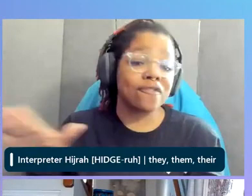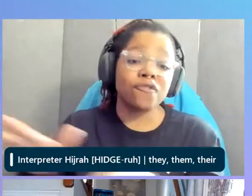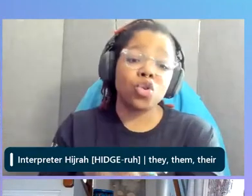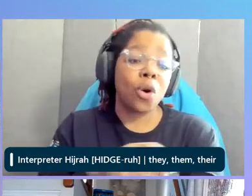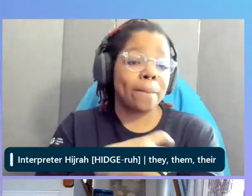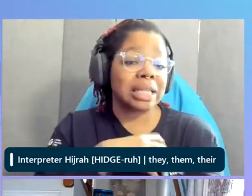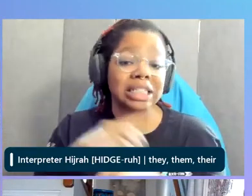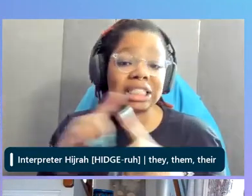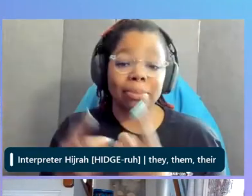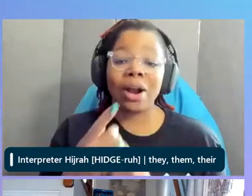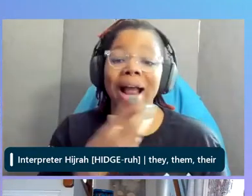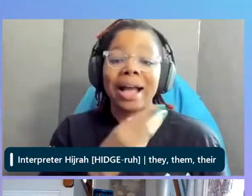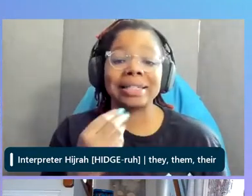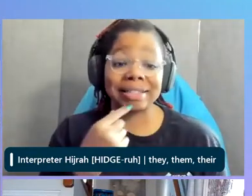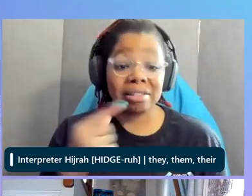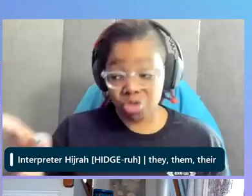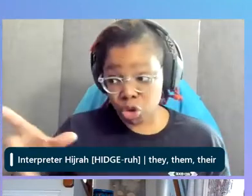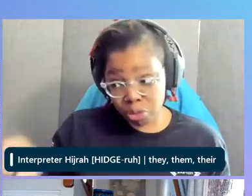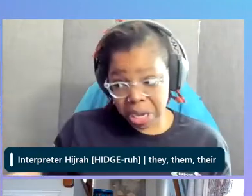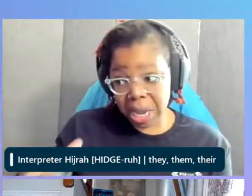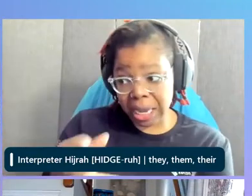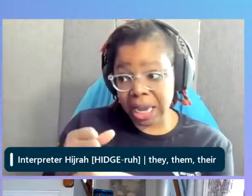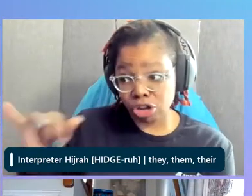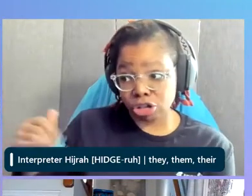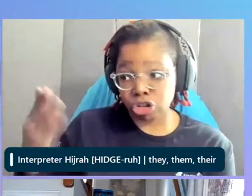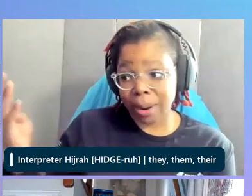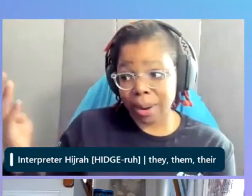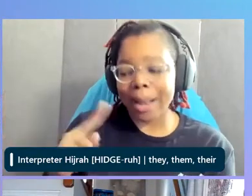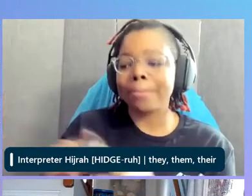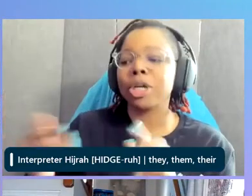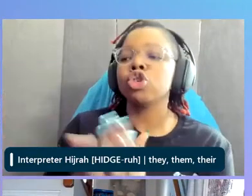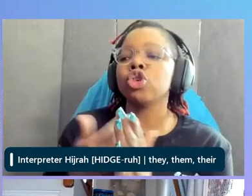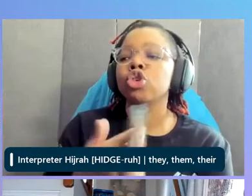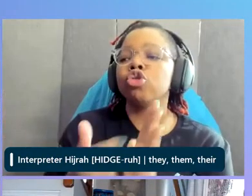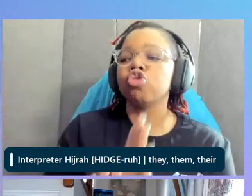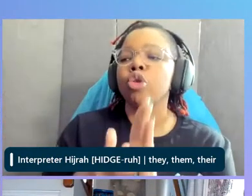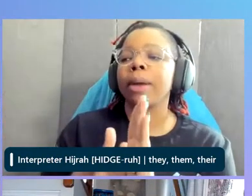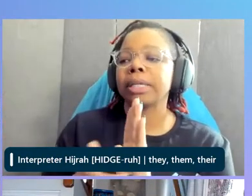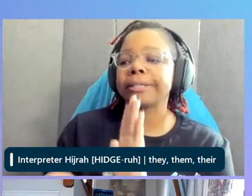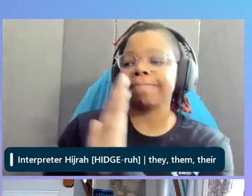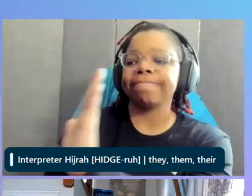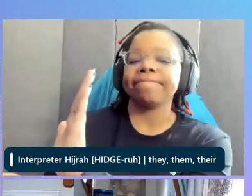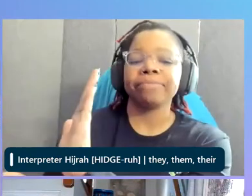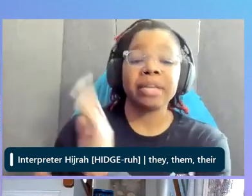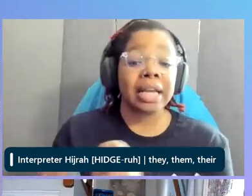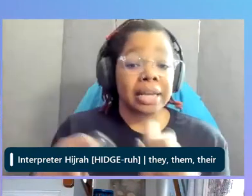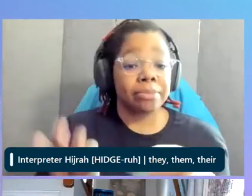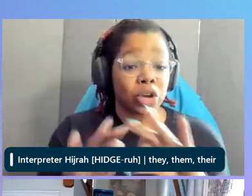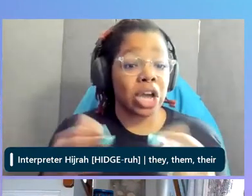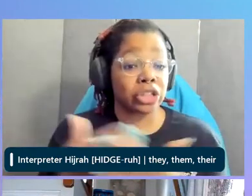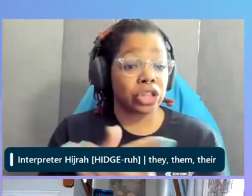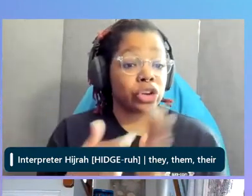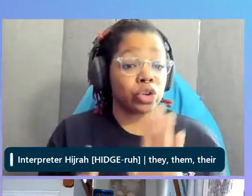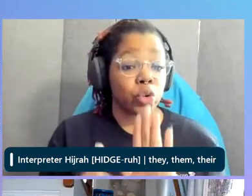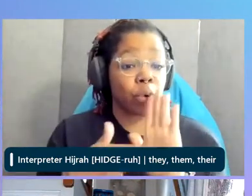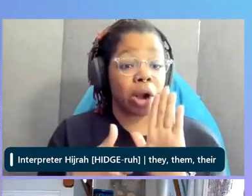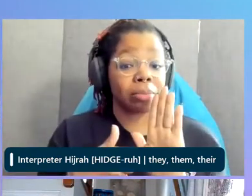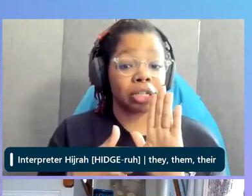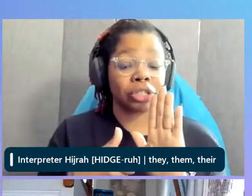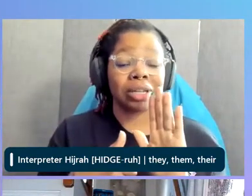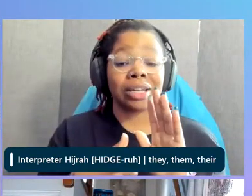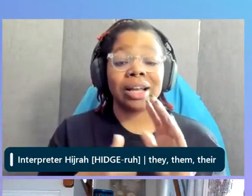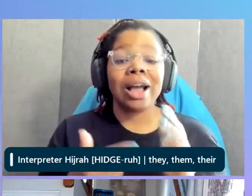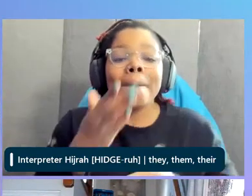department and said, okay, you can get your job back, but here's a new list of requirements. Now, the key is that that new list of requirements came in